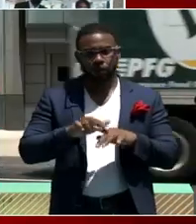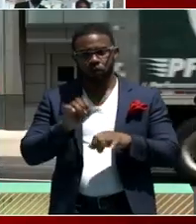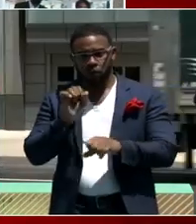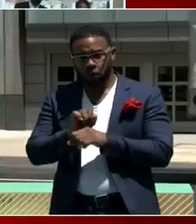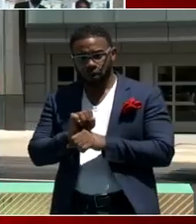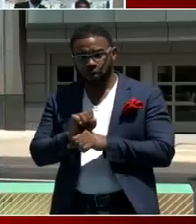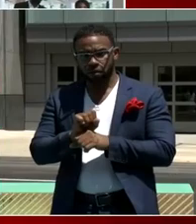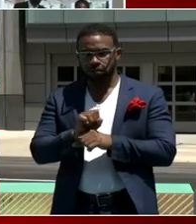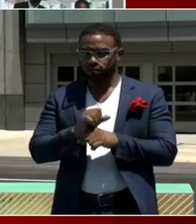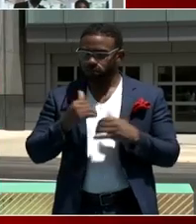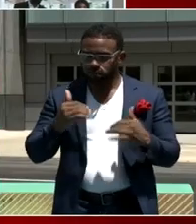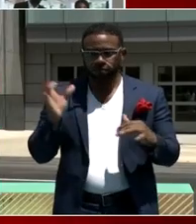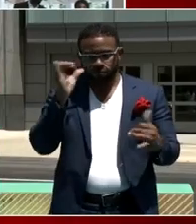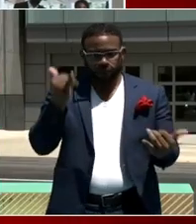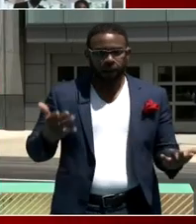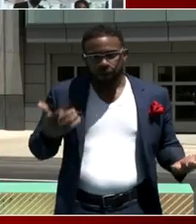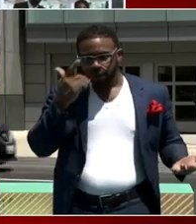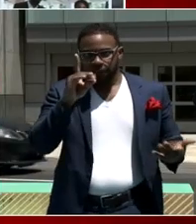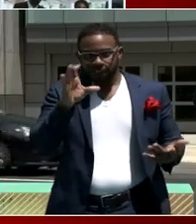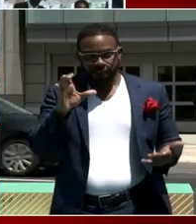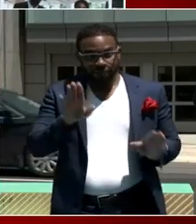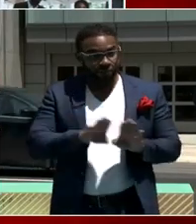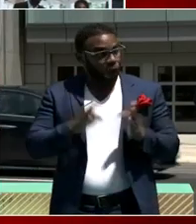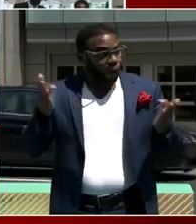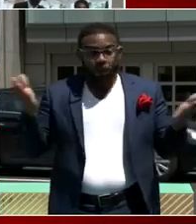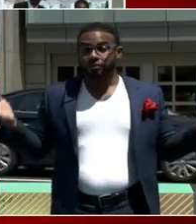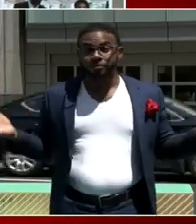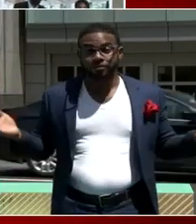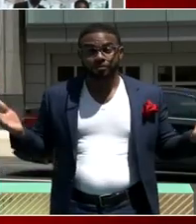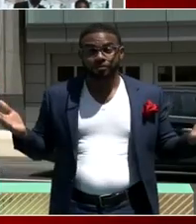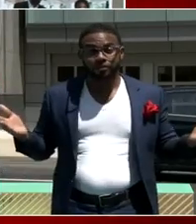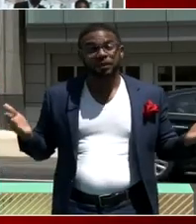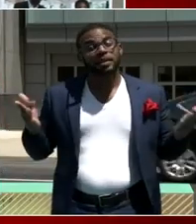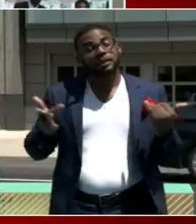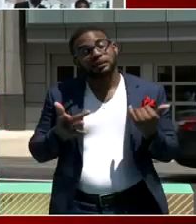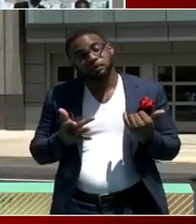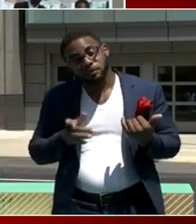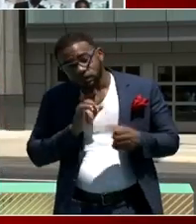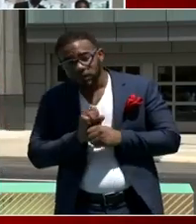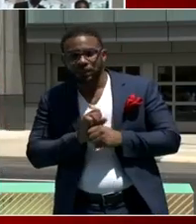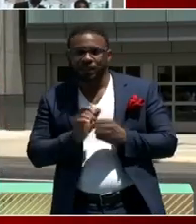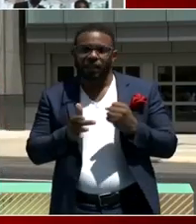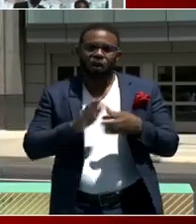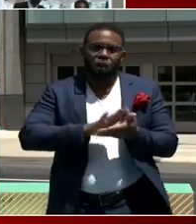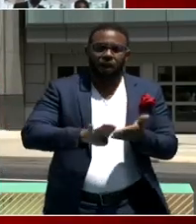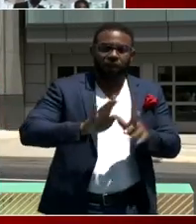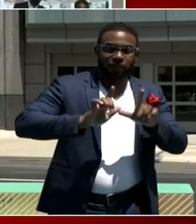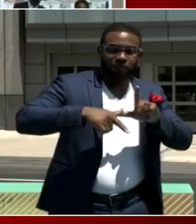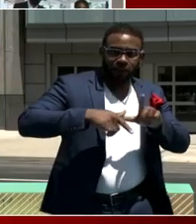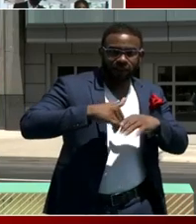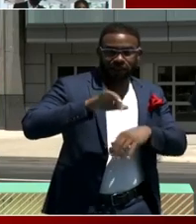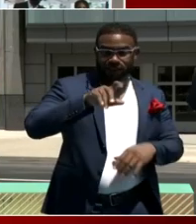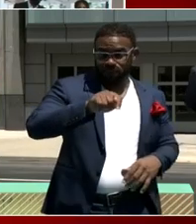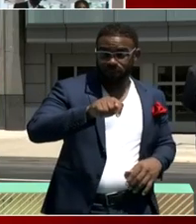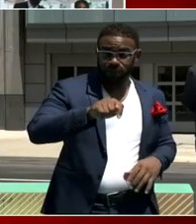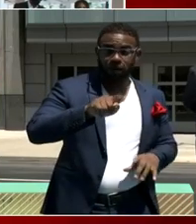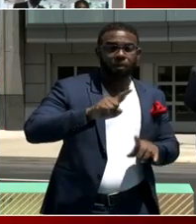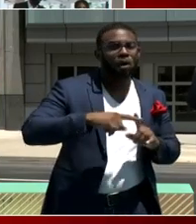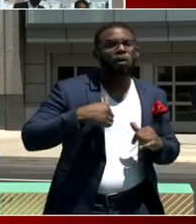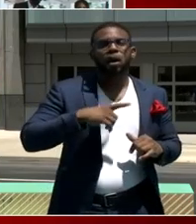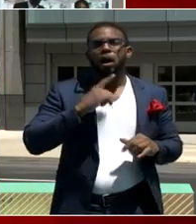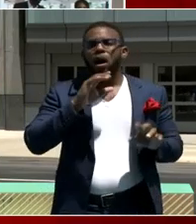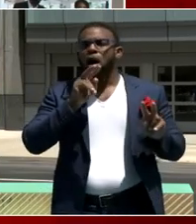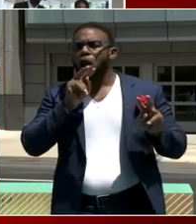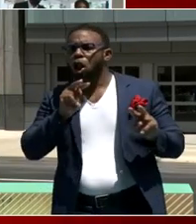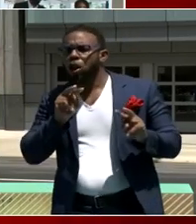look for work now because the District of Columbia is open. So technically those waivers expire in September, but we